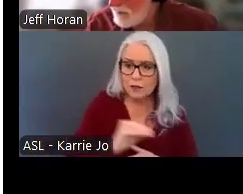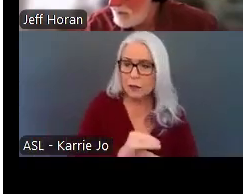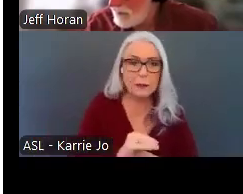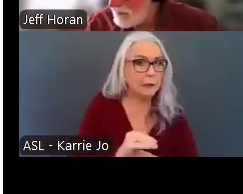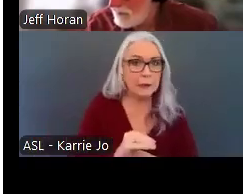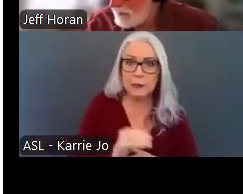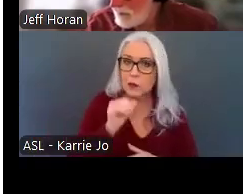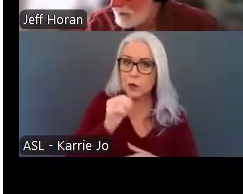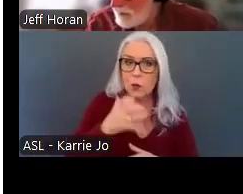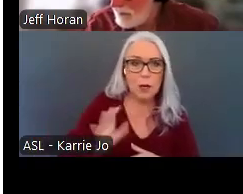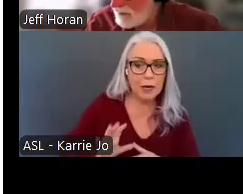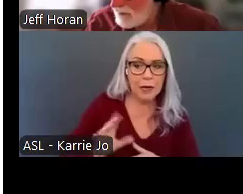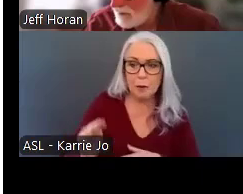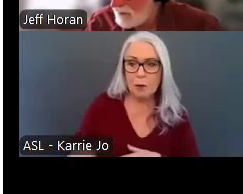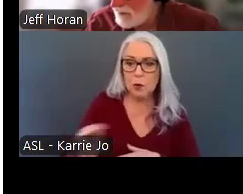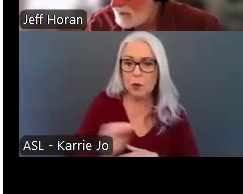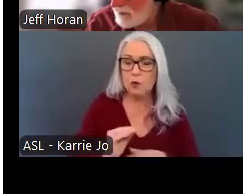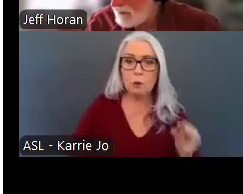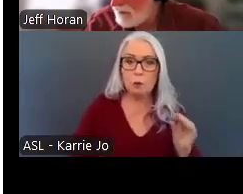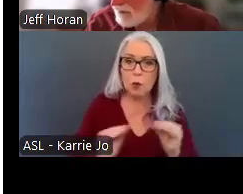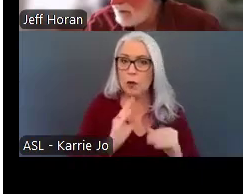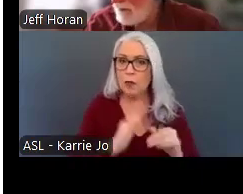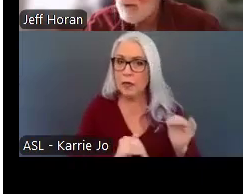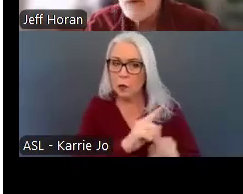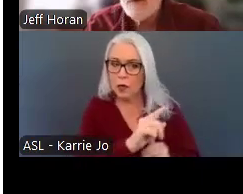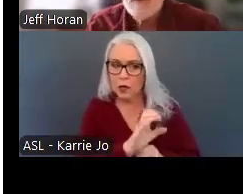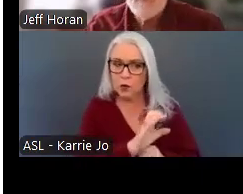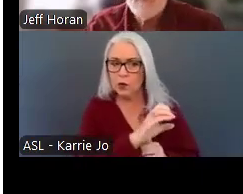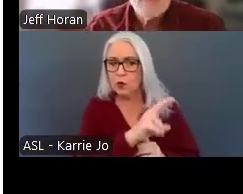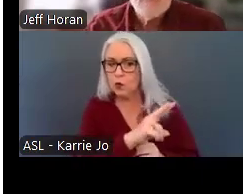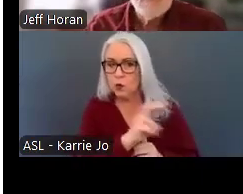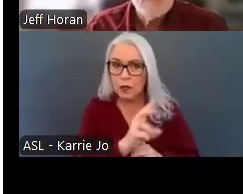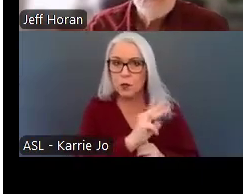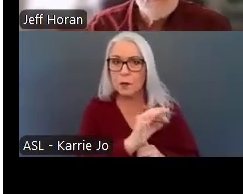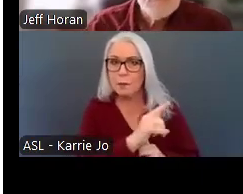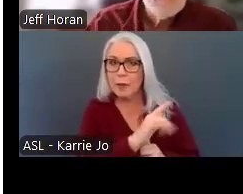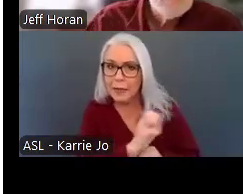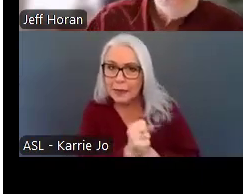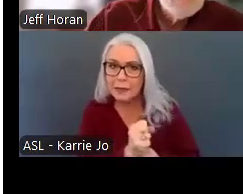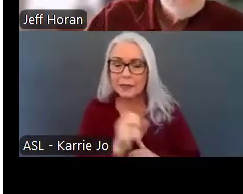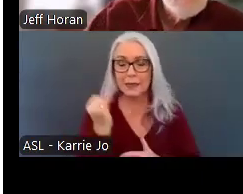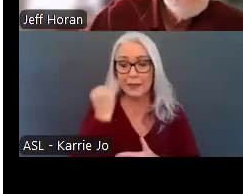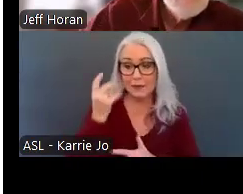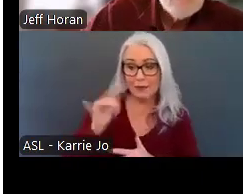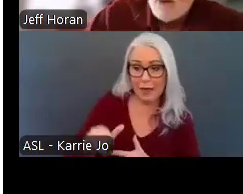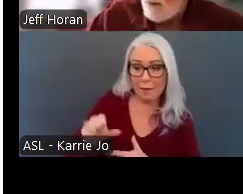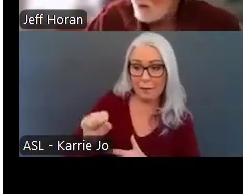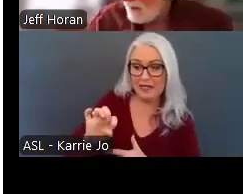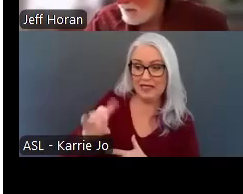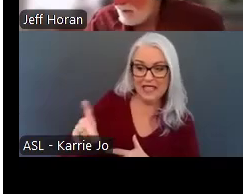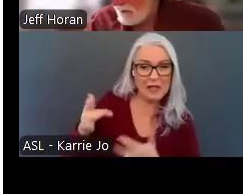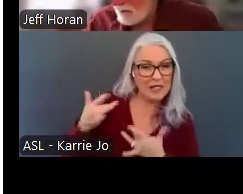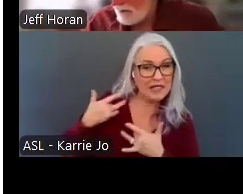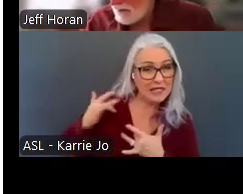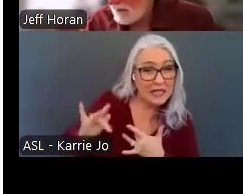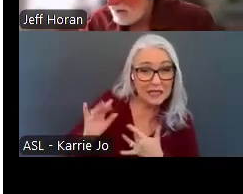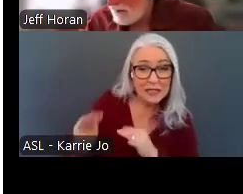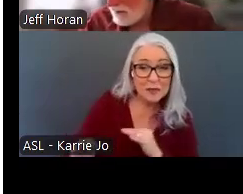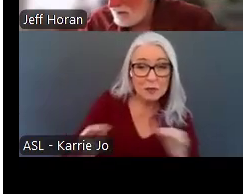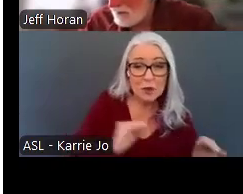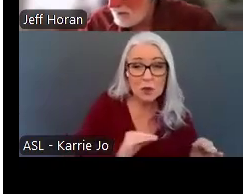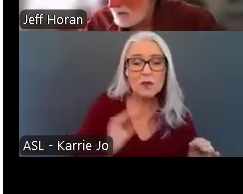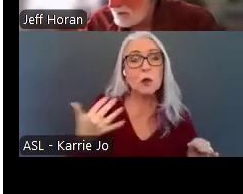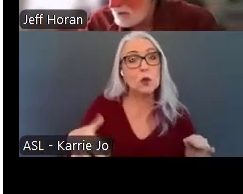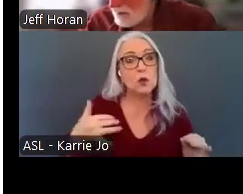than 100 or 200 miles. If it's intermediate, there really isn't data to say that this is a species that's sensitive to movement, or if it's